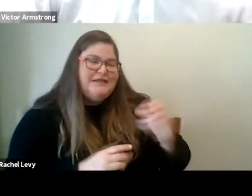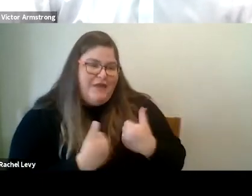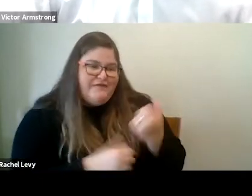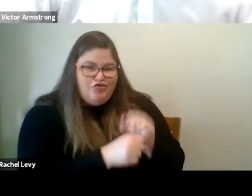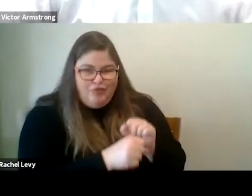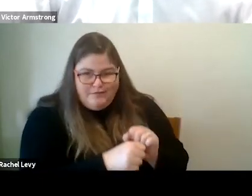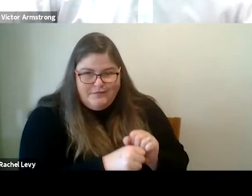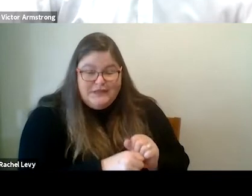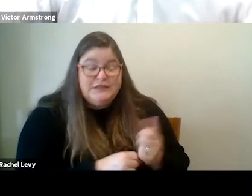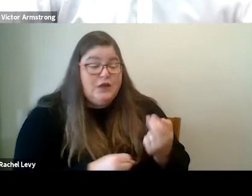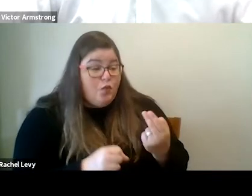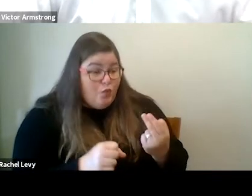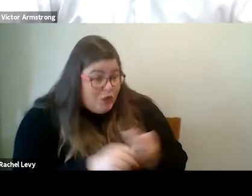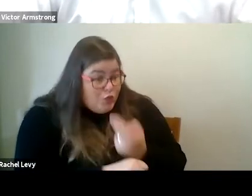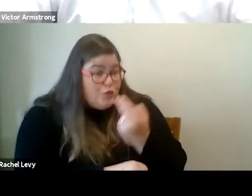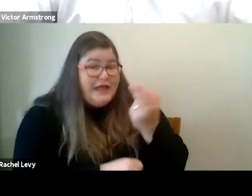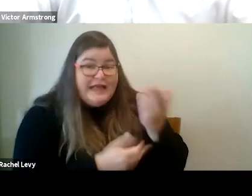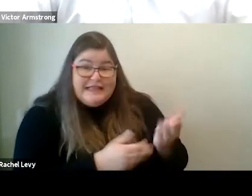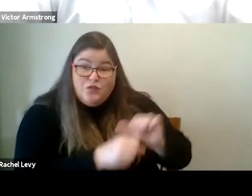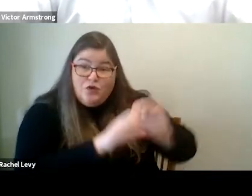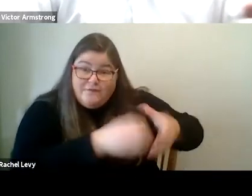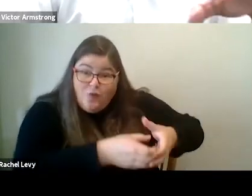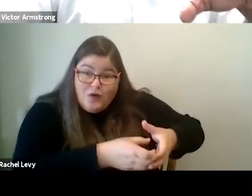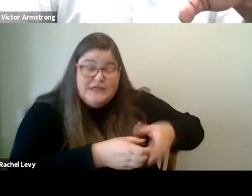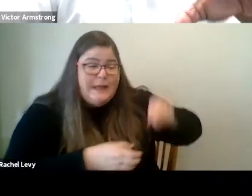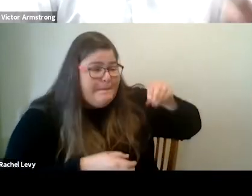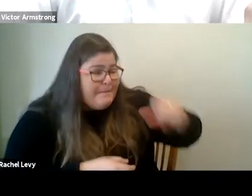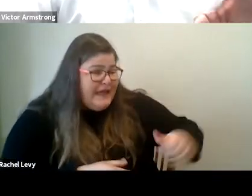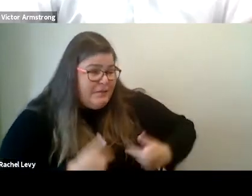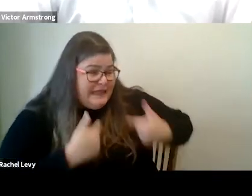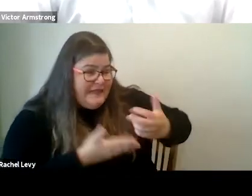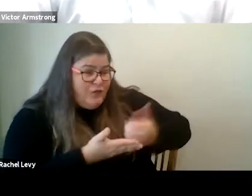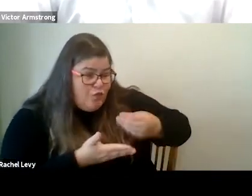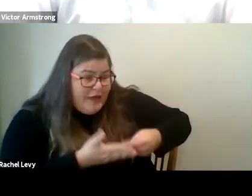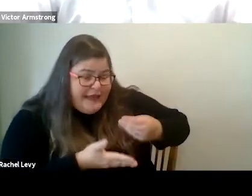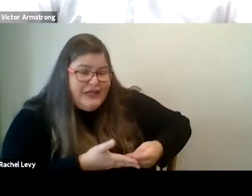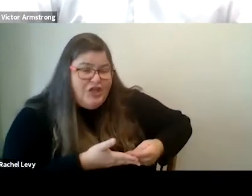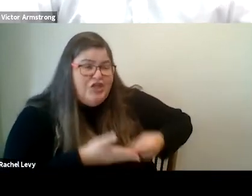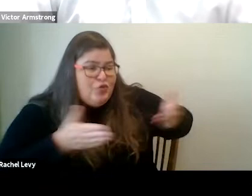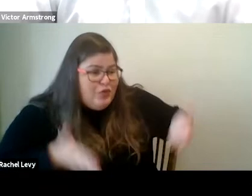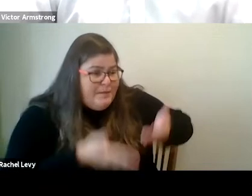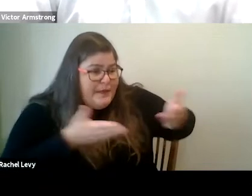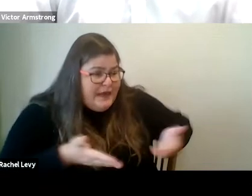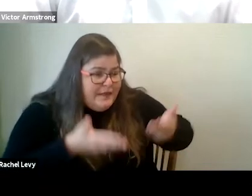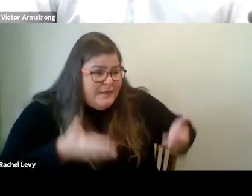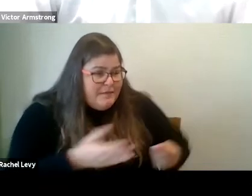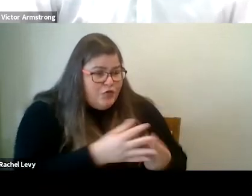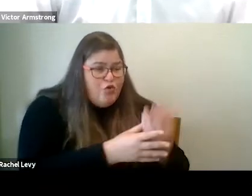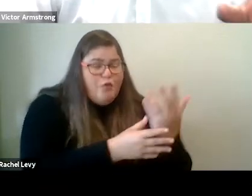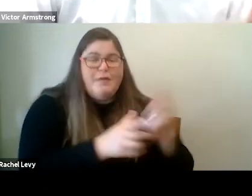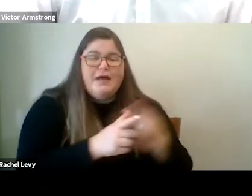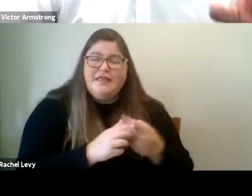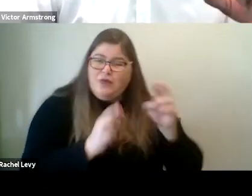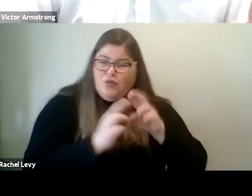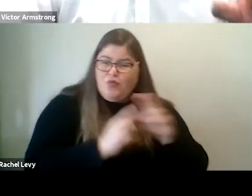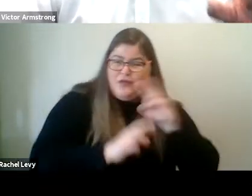them a living wage, and build them into our crisis continuum to respond to individuals experiencing mental health emergencies at a time